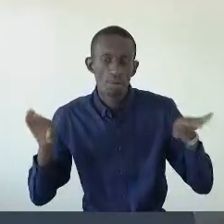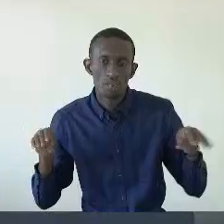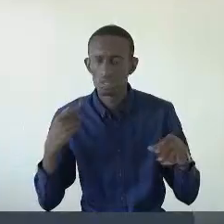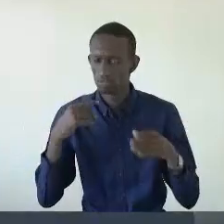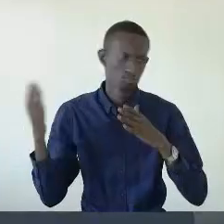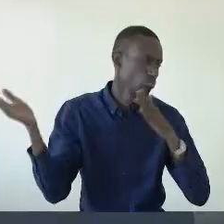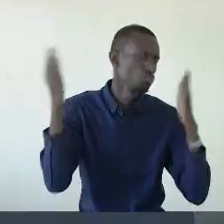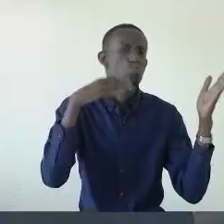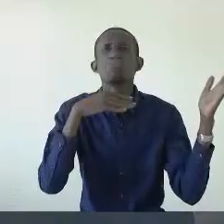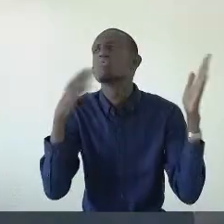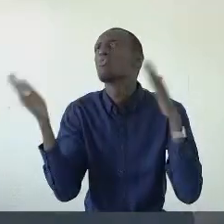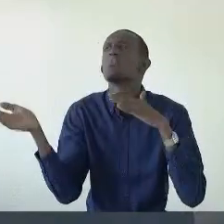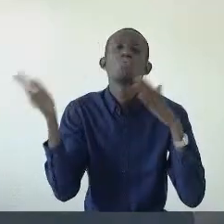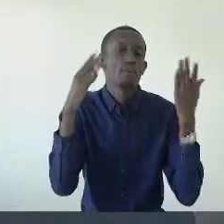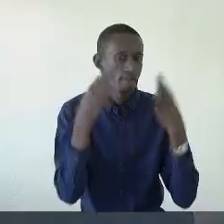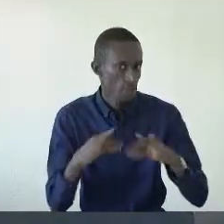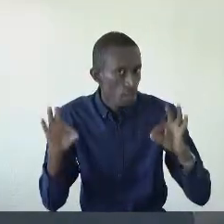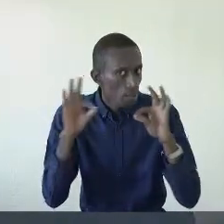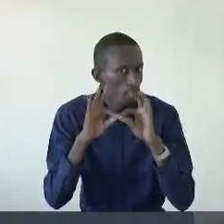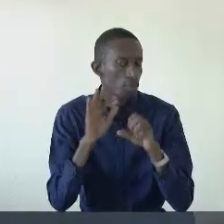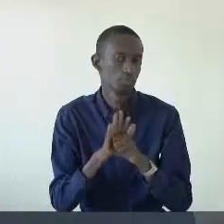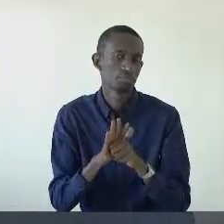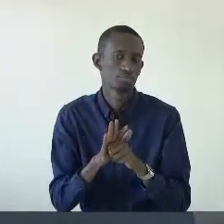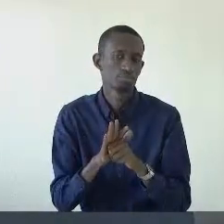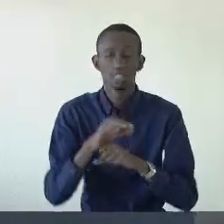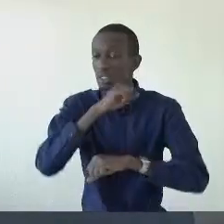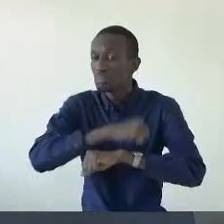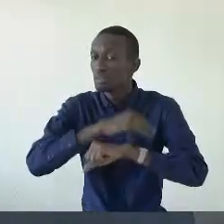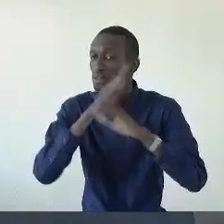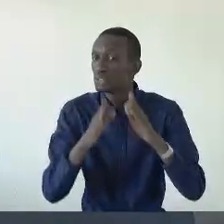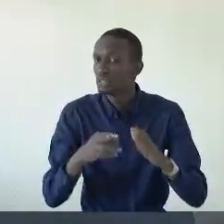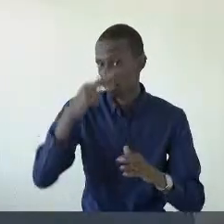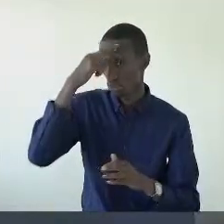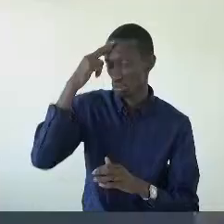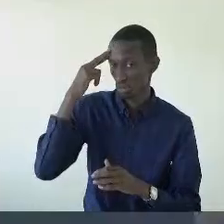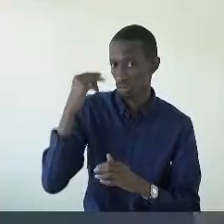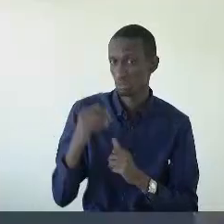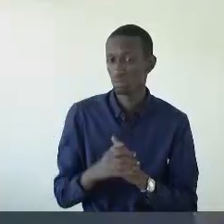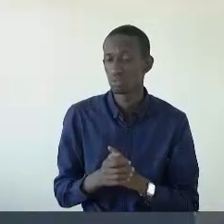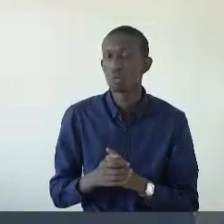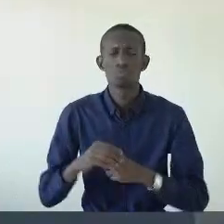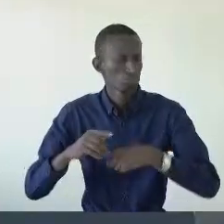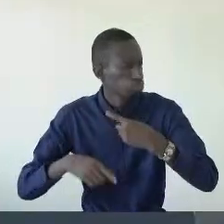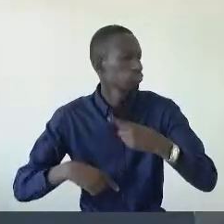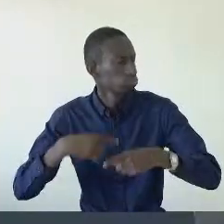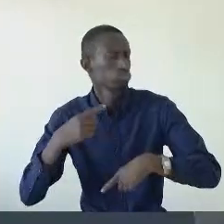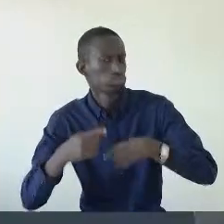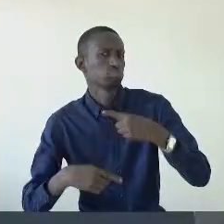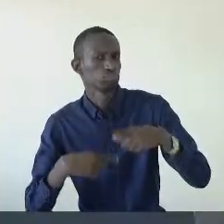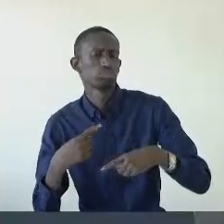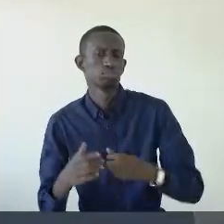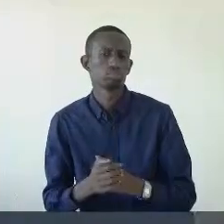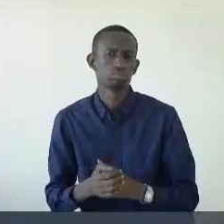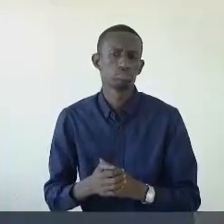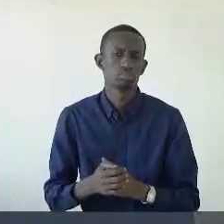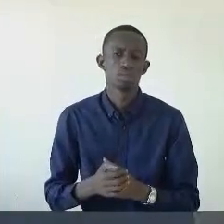of pollination. Students, that's why every day, they